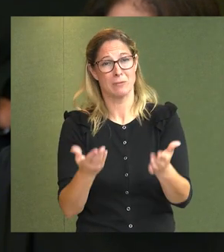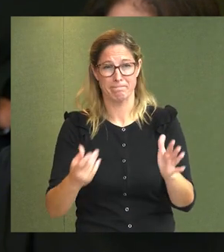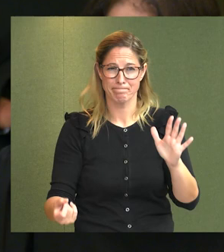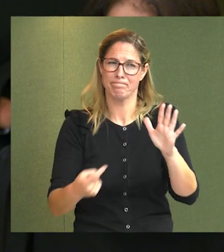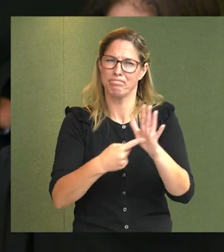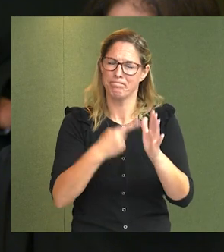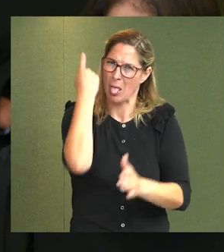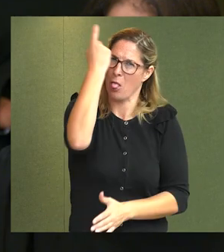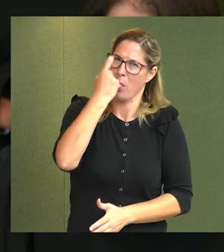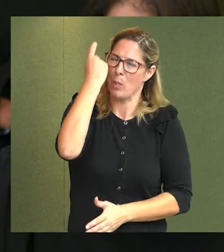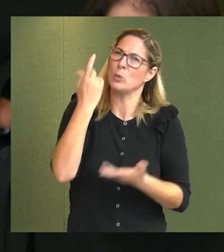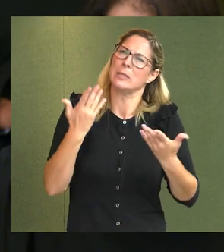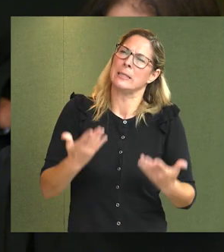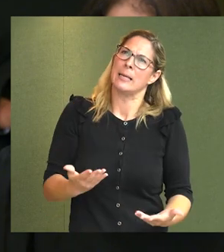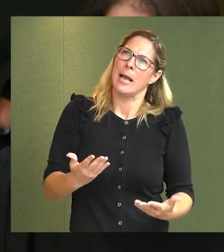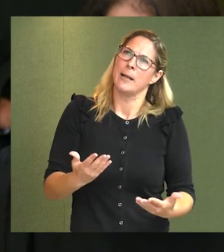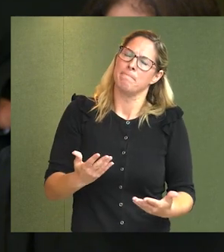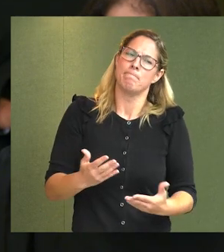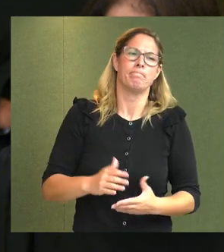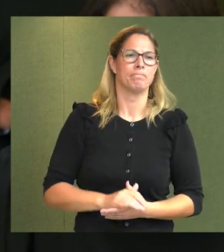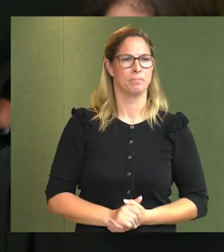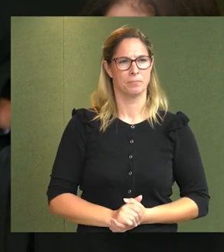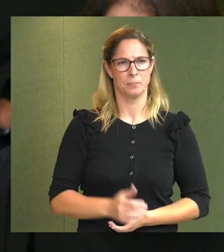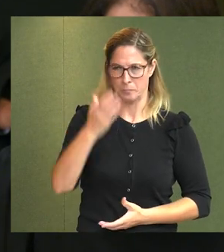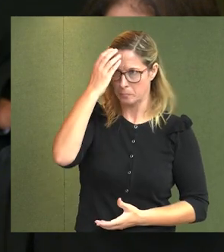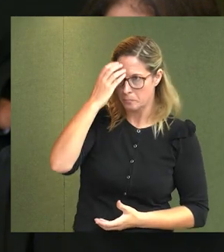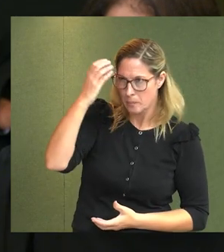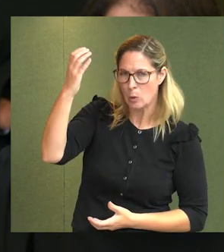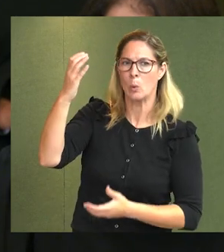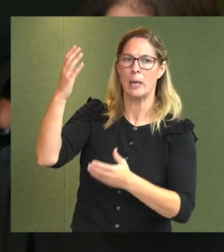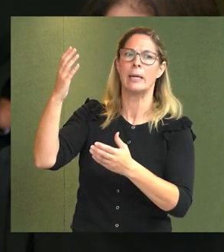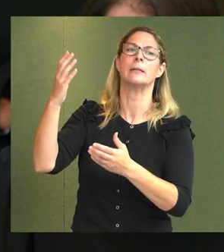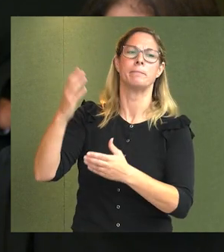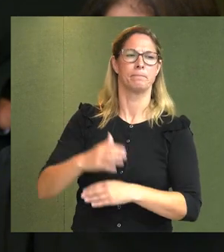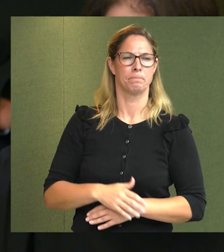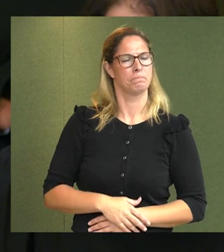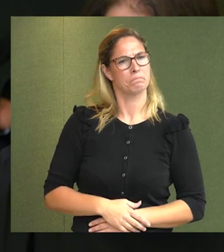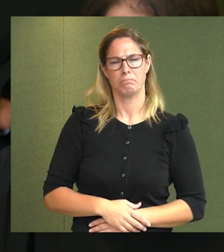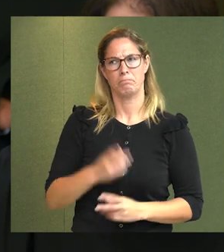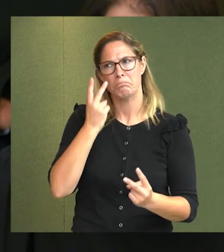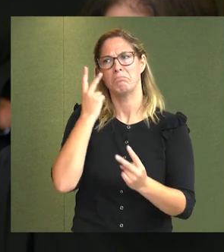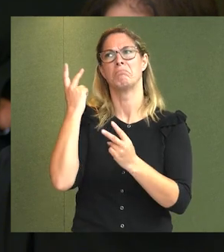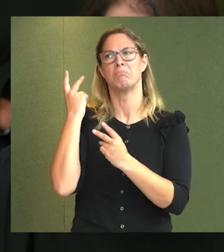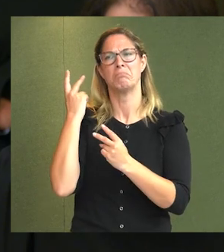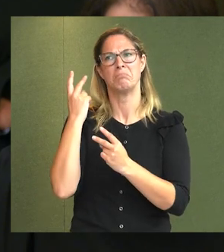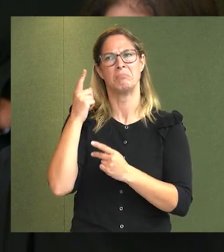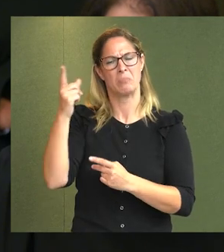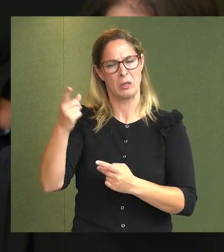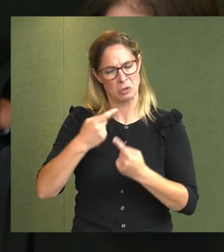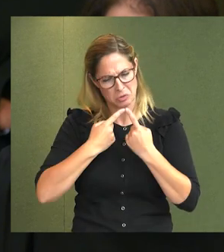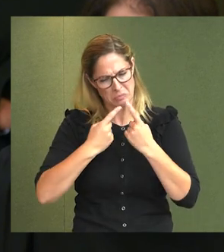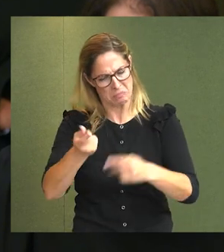The late Queen Elizabeth II, as our constitutional monarch, spoke of her personal conviction